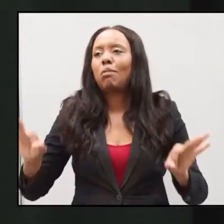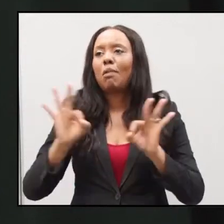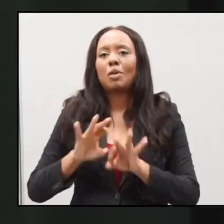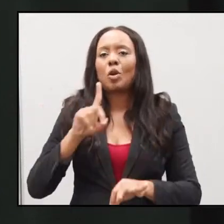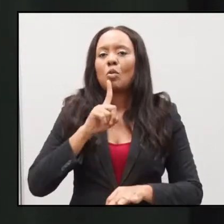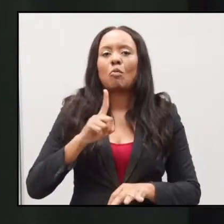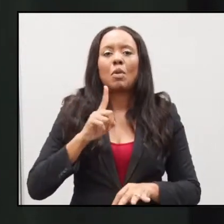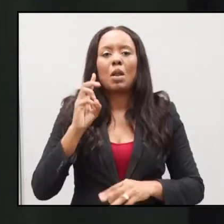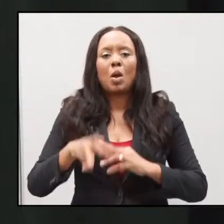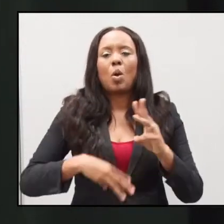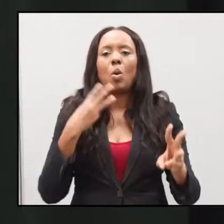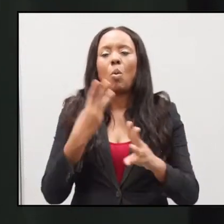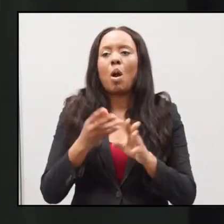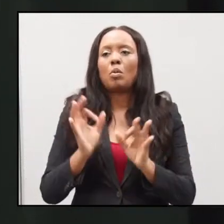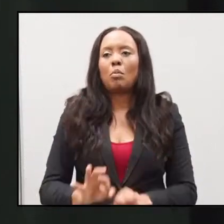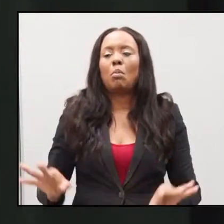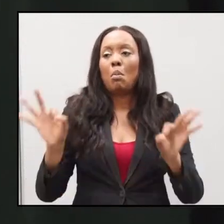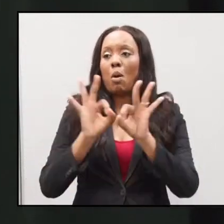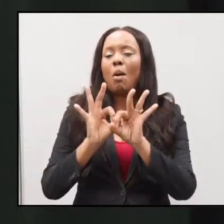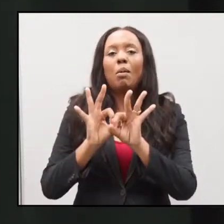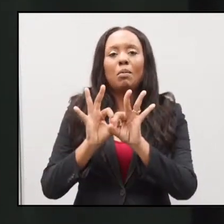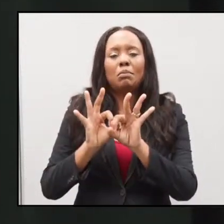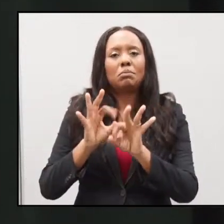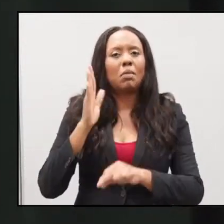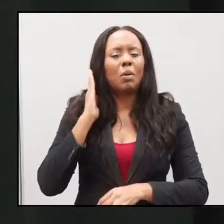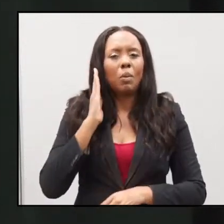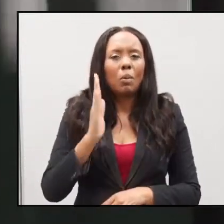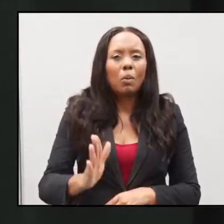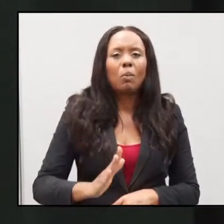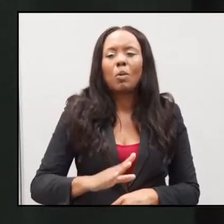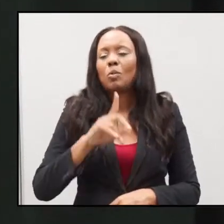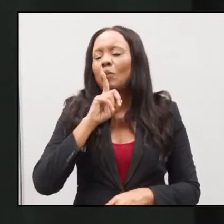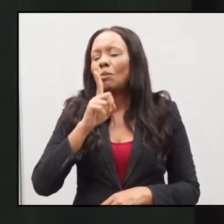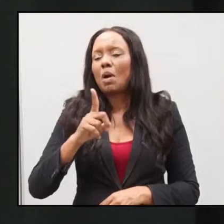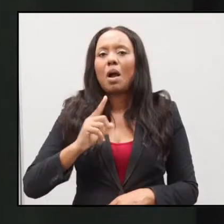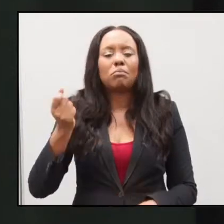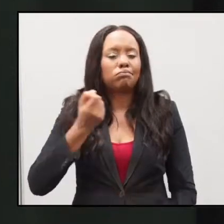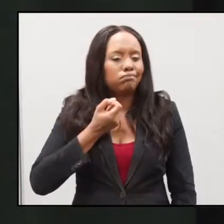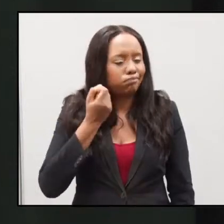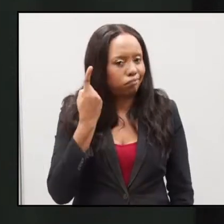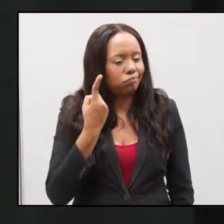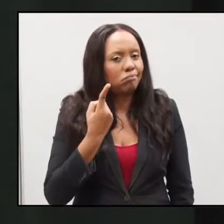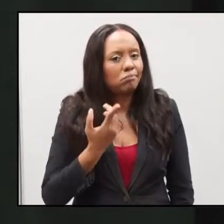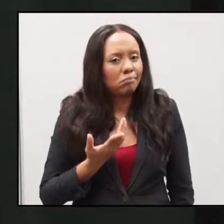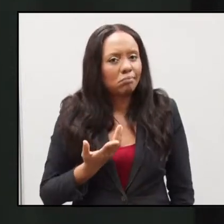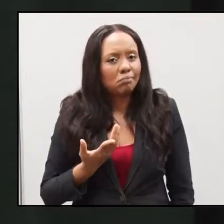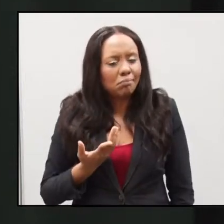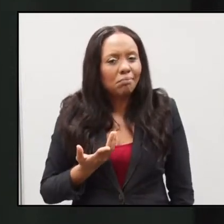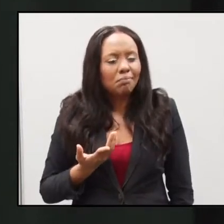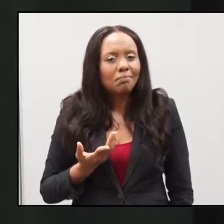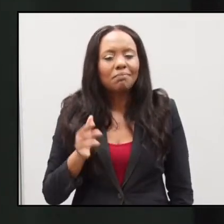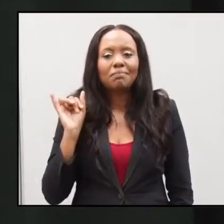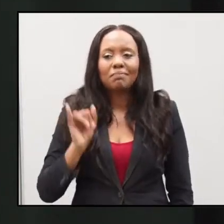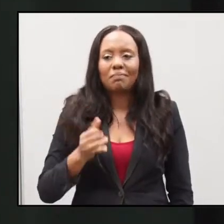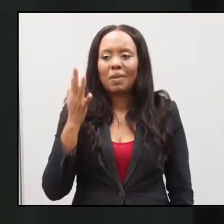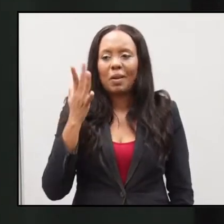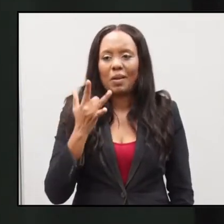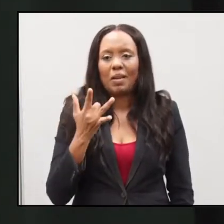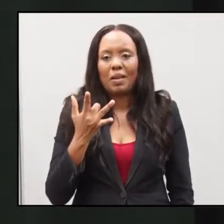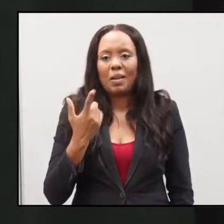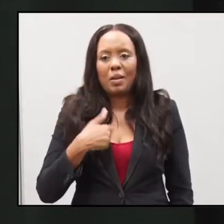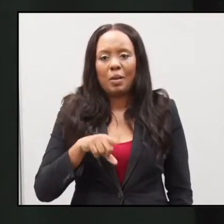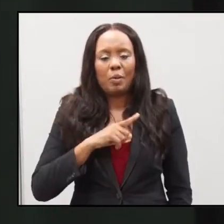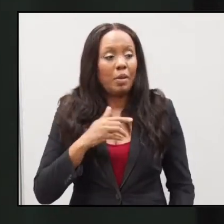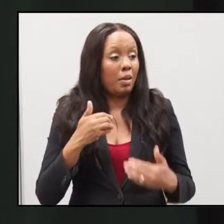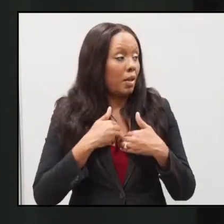not just a Barbadian asset will also come to the fore. And that's one of the reasons why we've put together the consortium that we